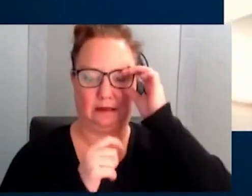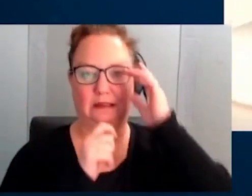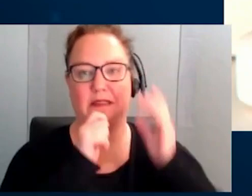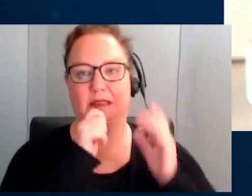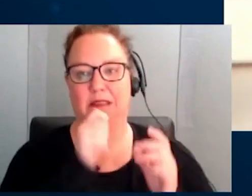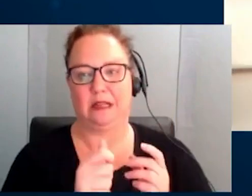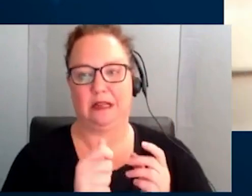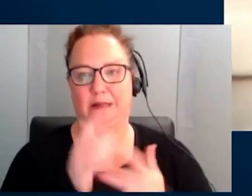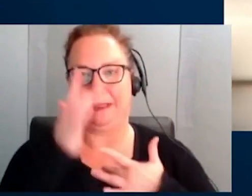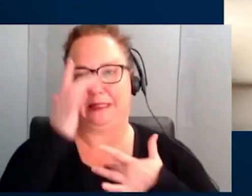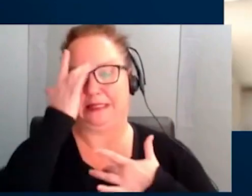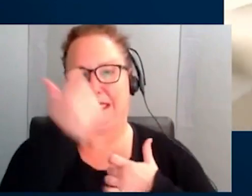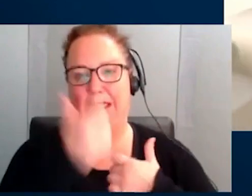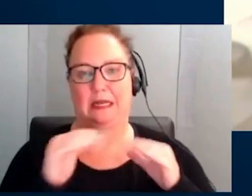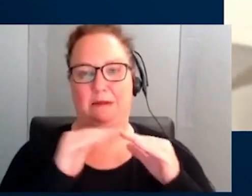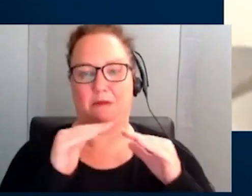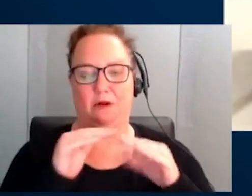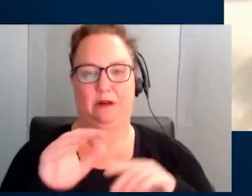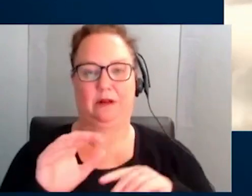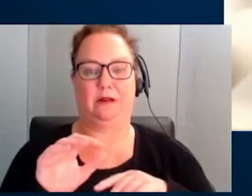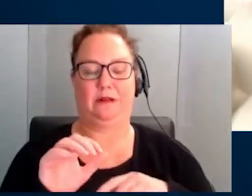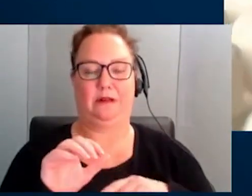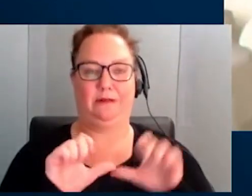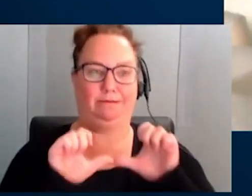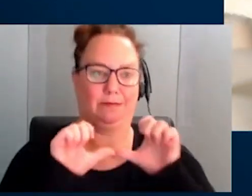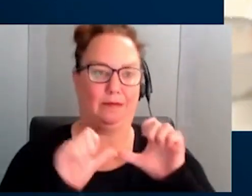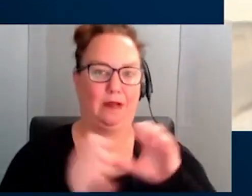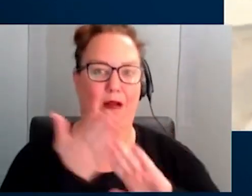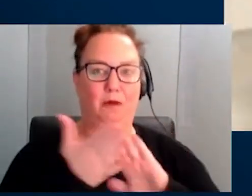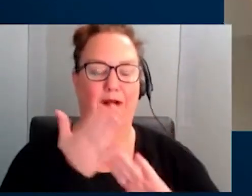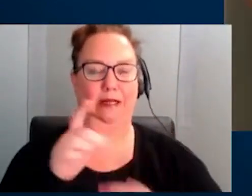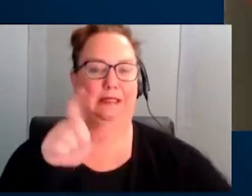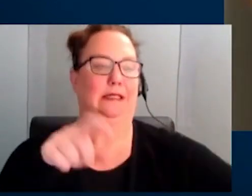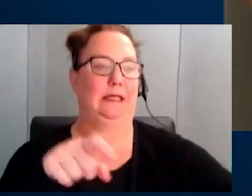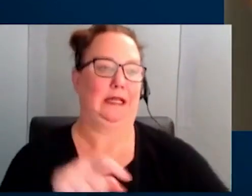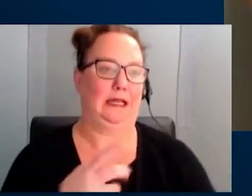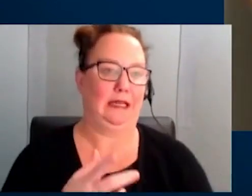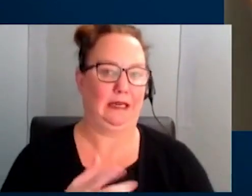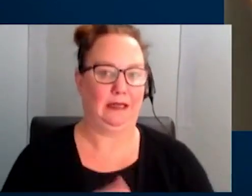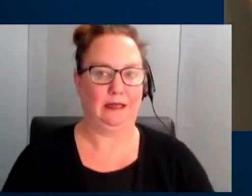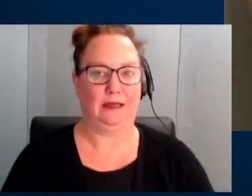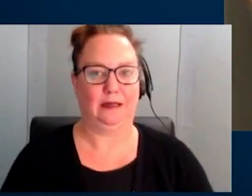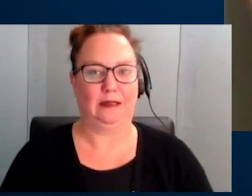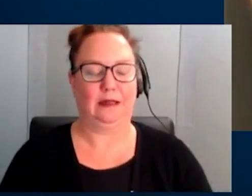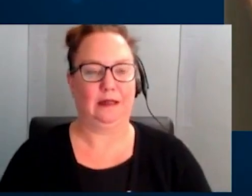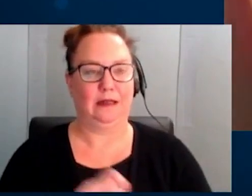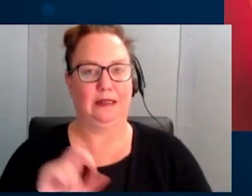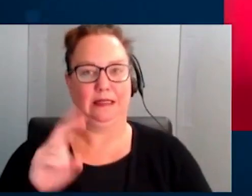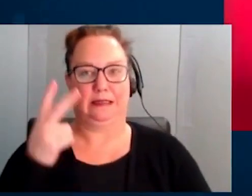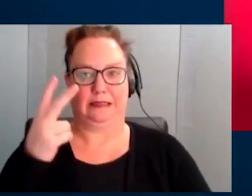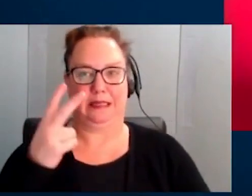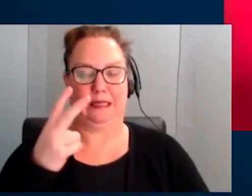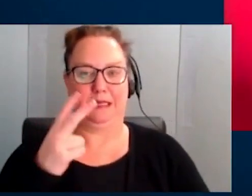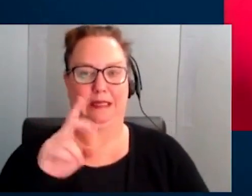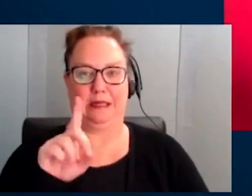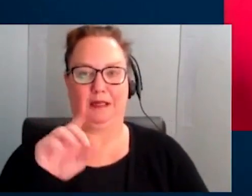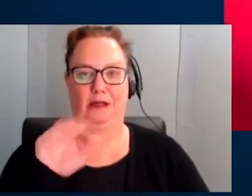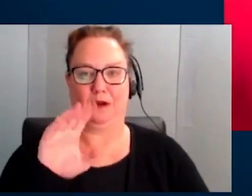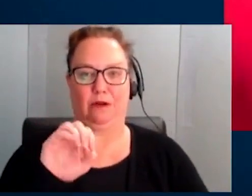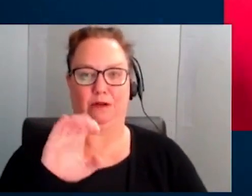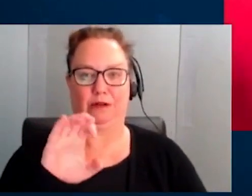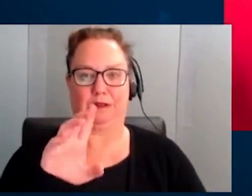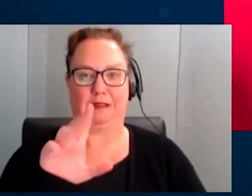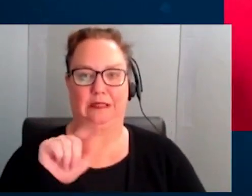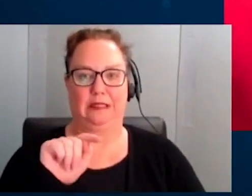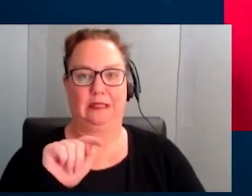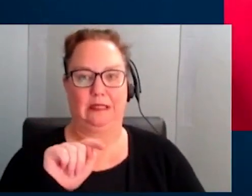sick and to be able to function in life. So it's more of a need than a want. Now, on his second dose, Clint says he's starting to round